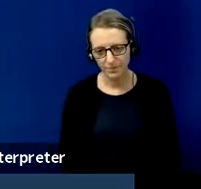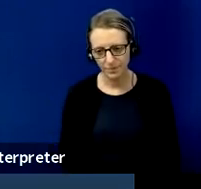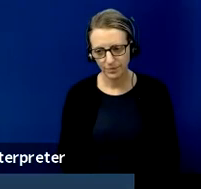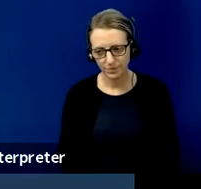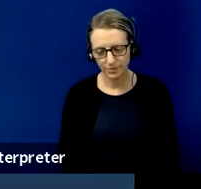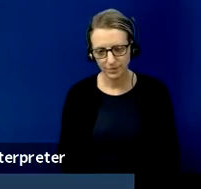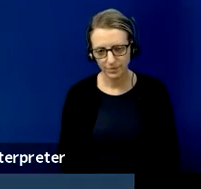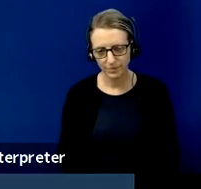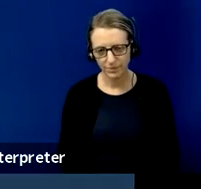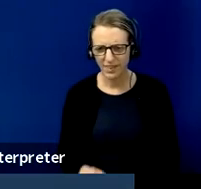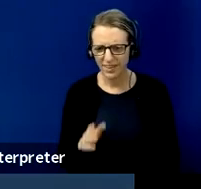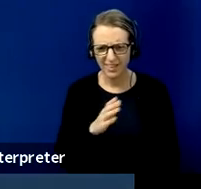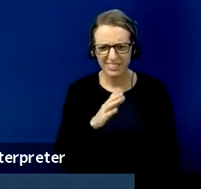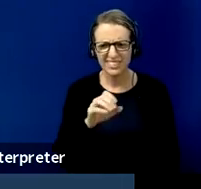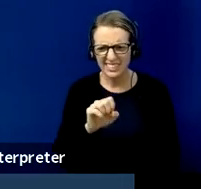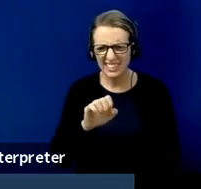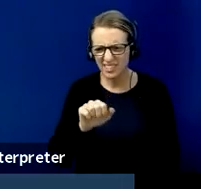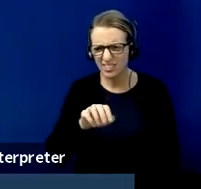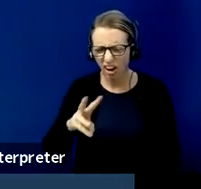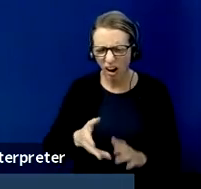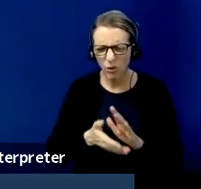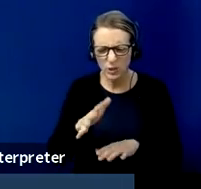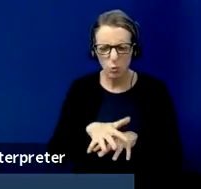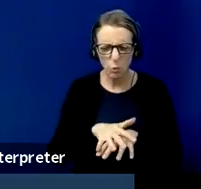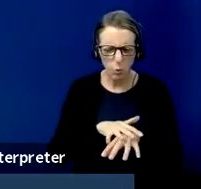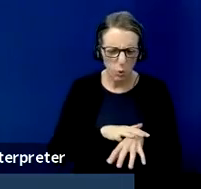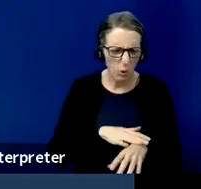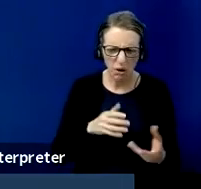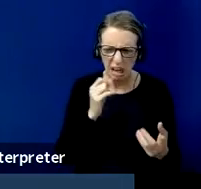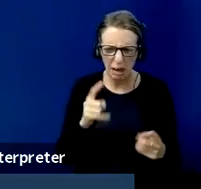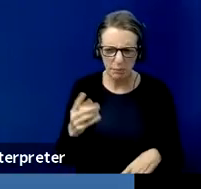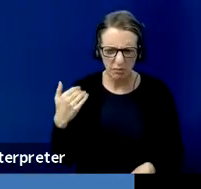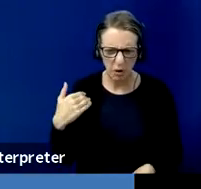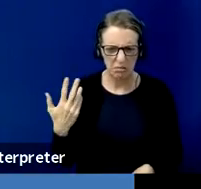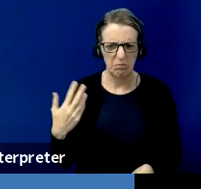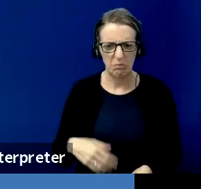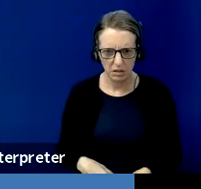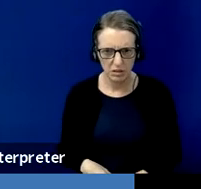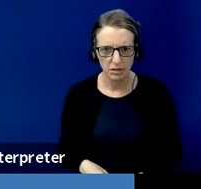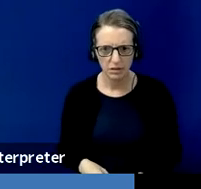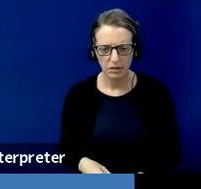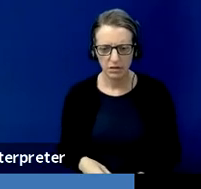I've never had Seesaw run this slow. There it is. So in my math folder,